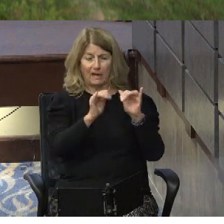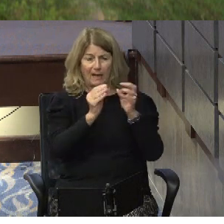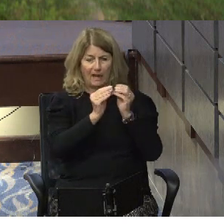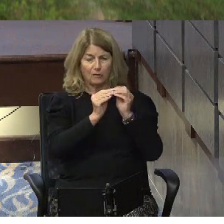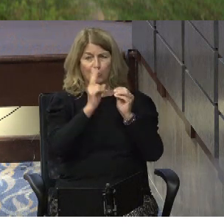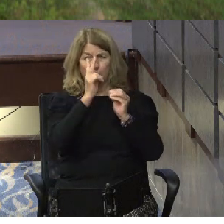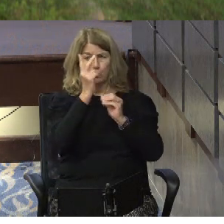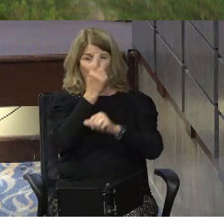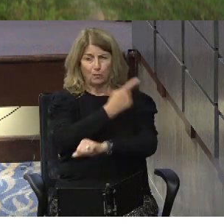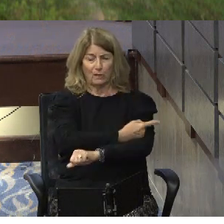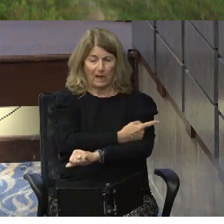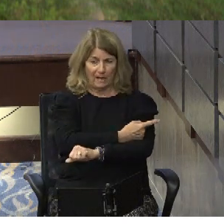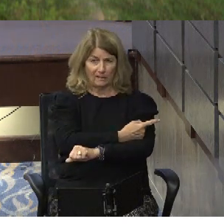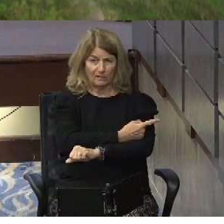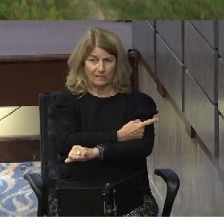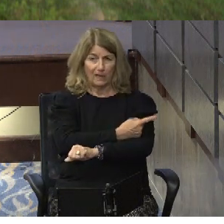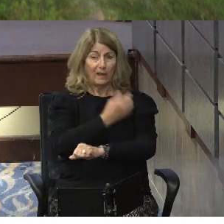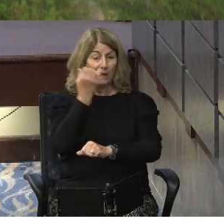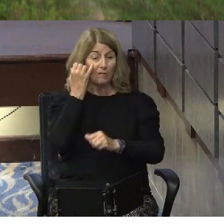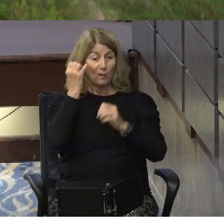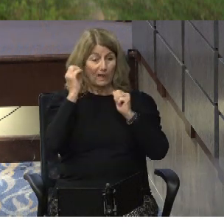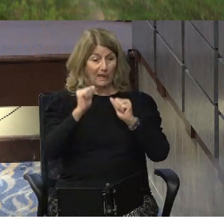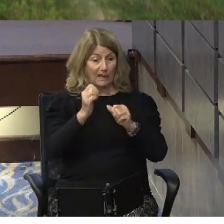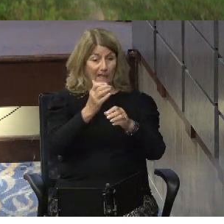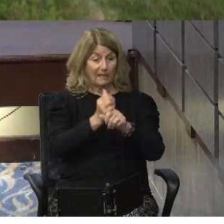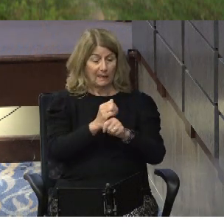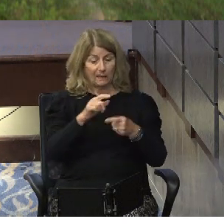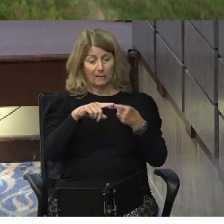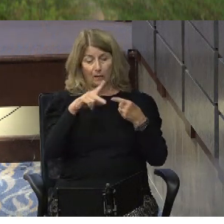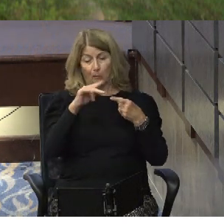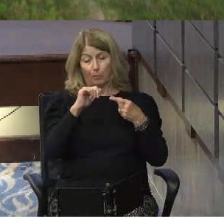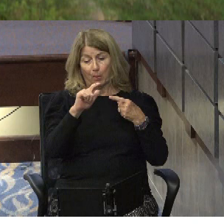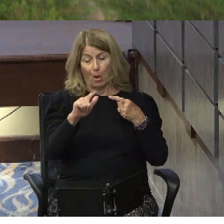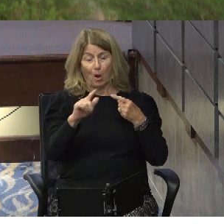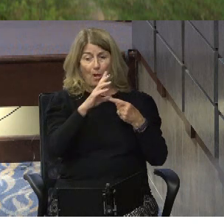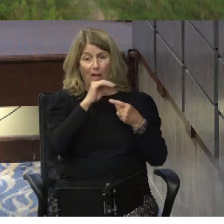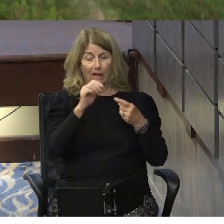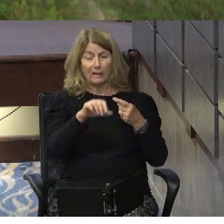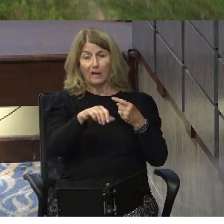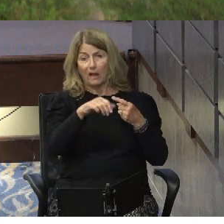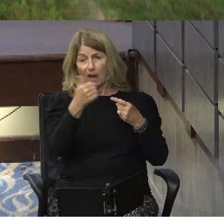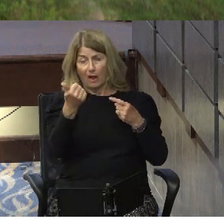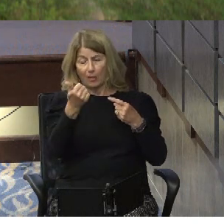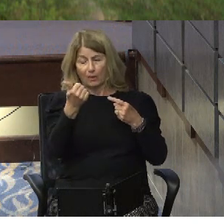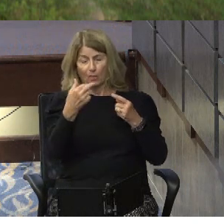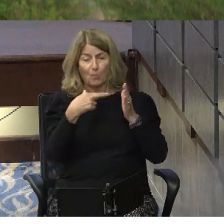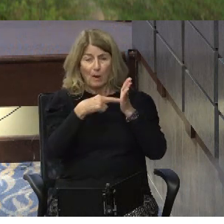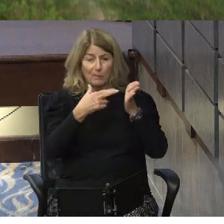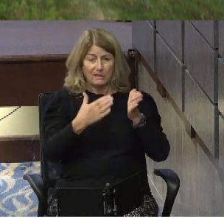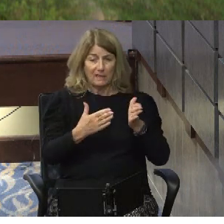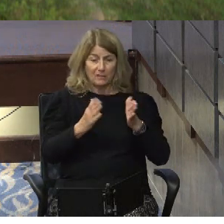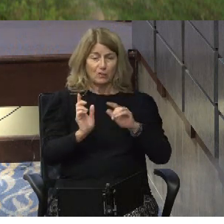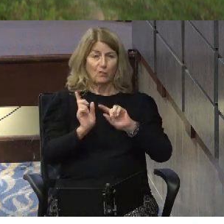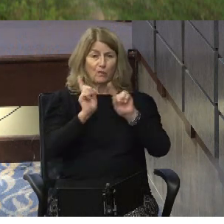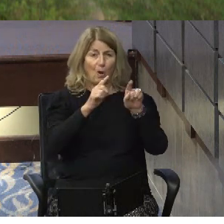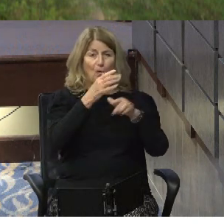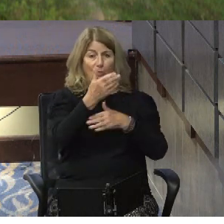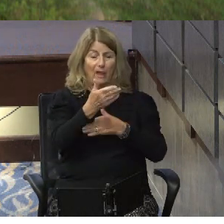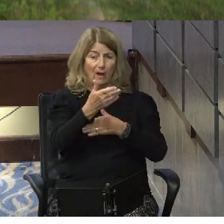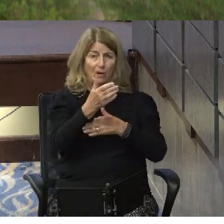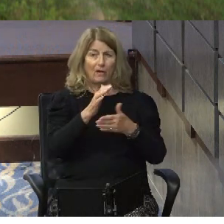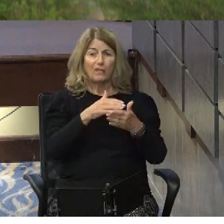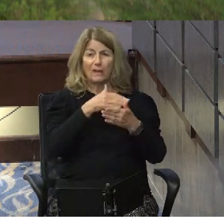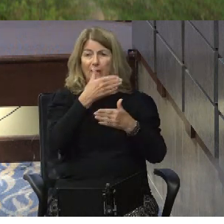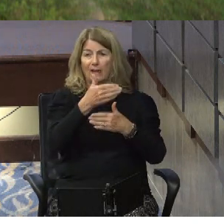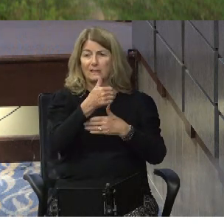get Paul and whoever, another group of representatives to go up there in the next 3 calendar days.